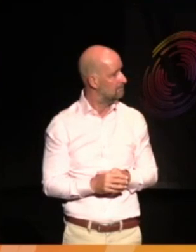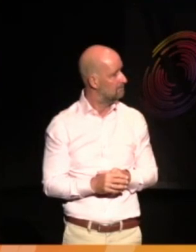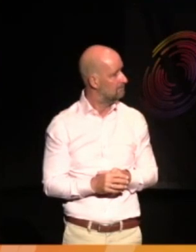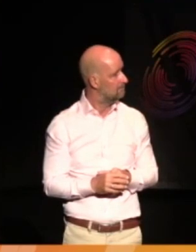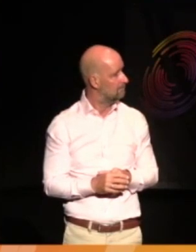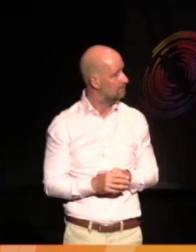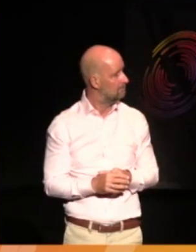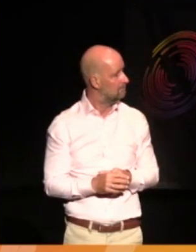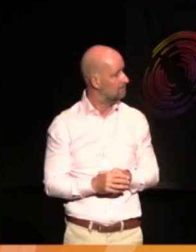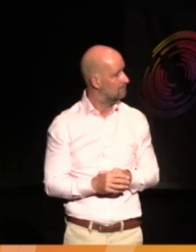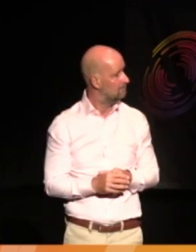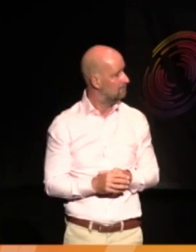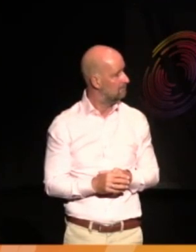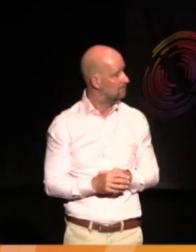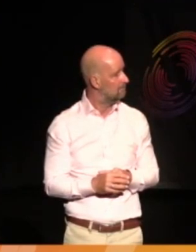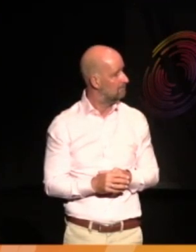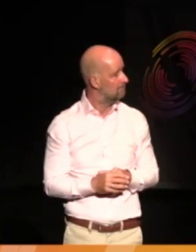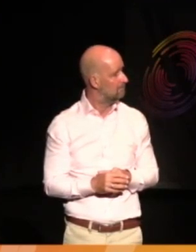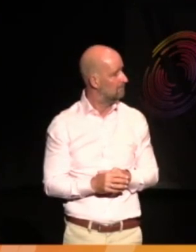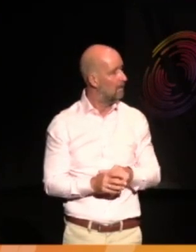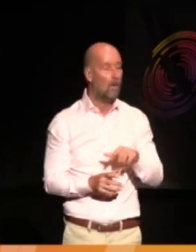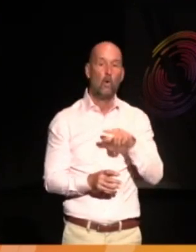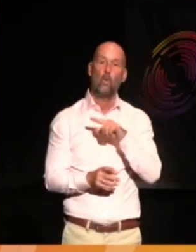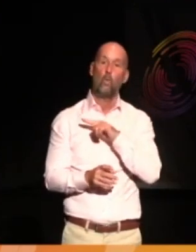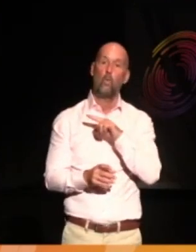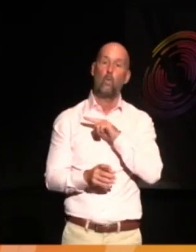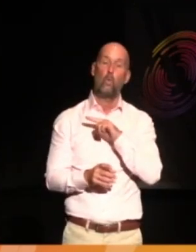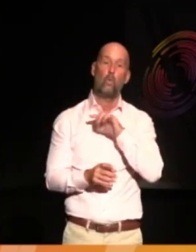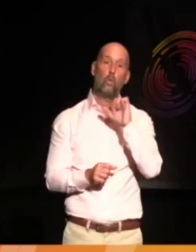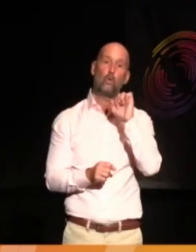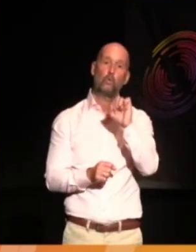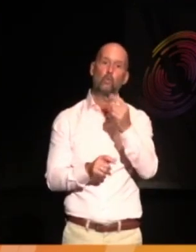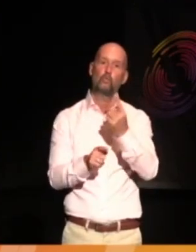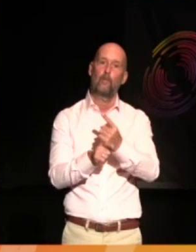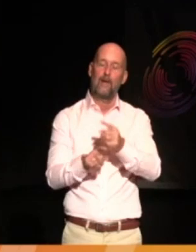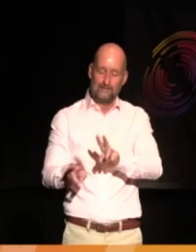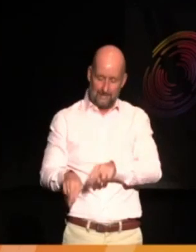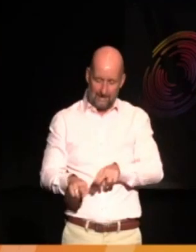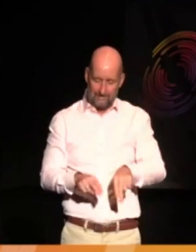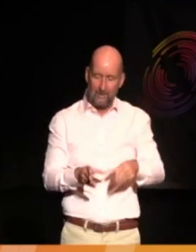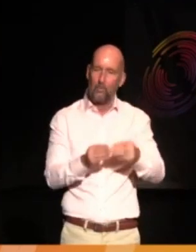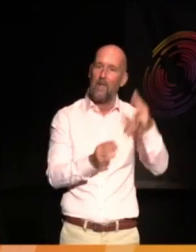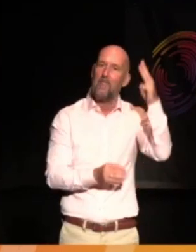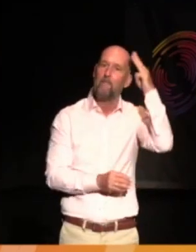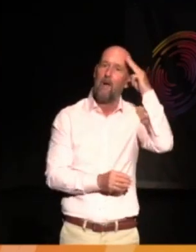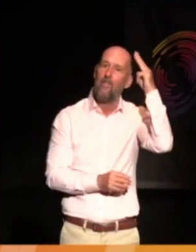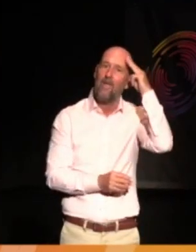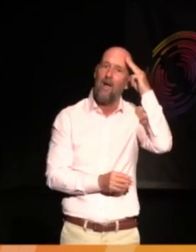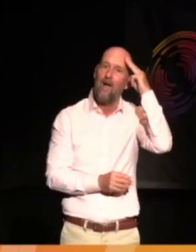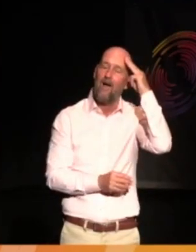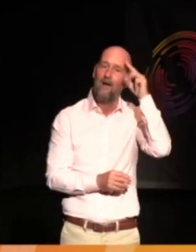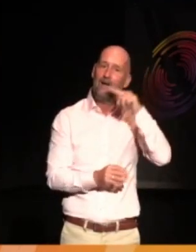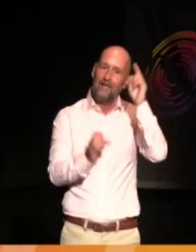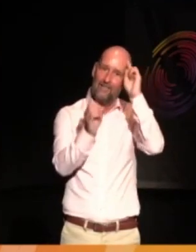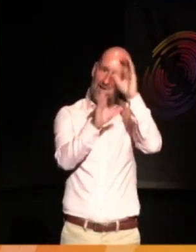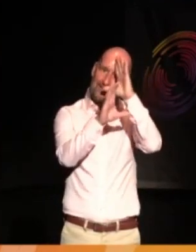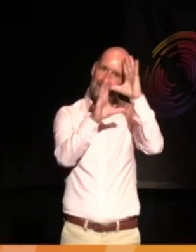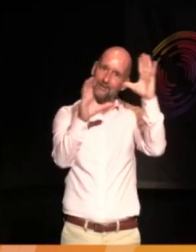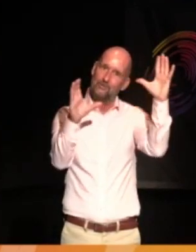and dance. When you mention your Marcia dancing routine with your mother, that signature is